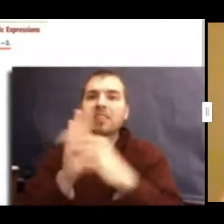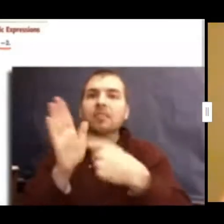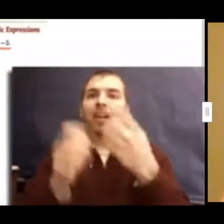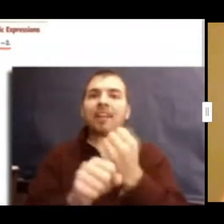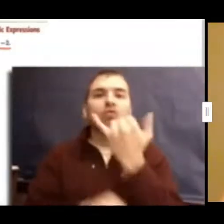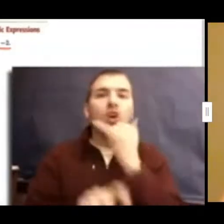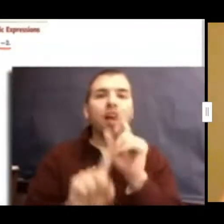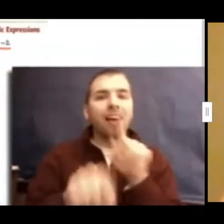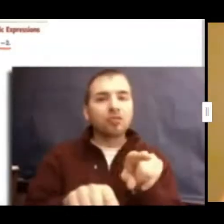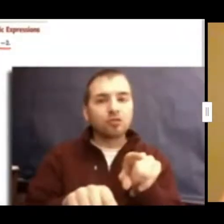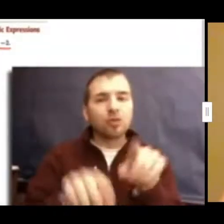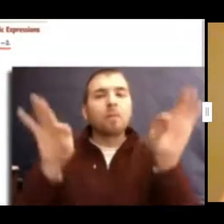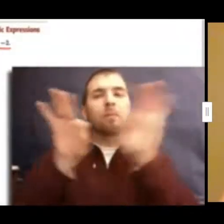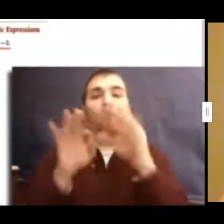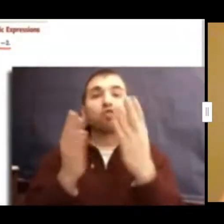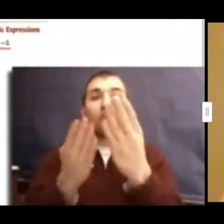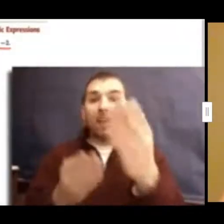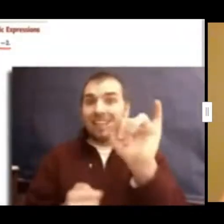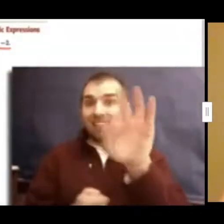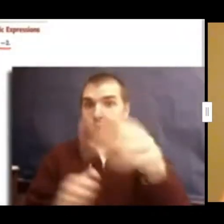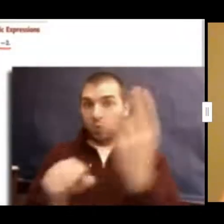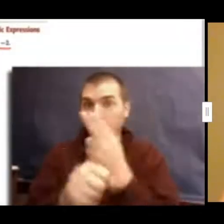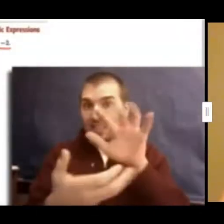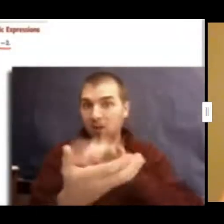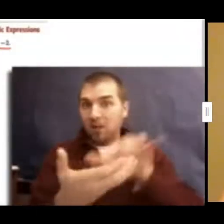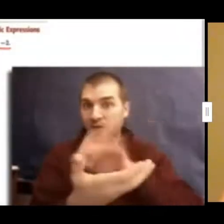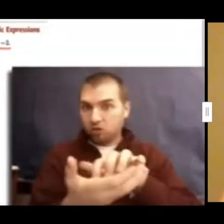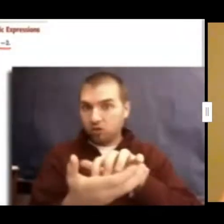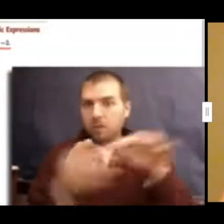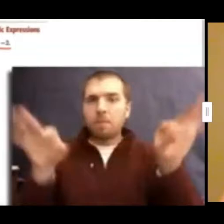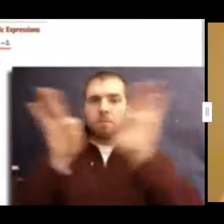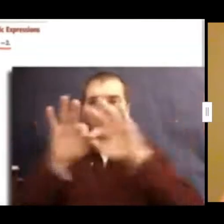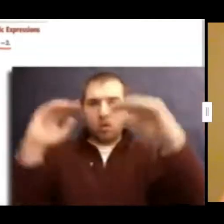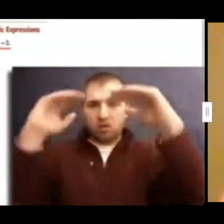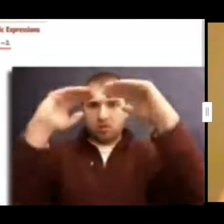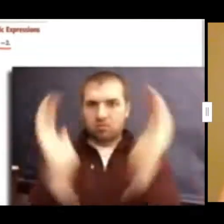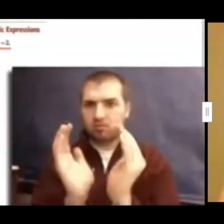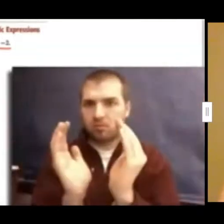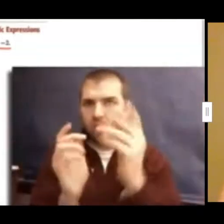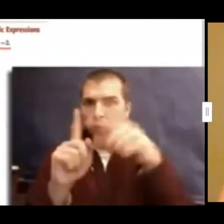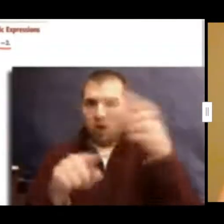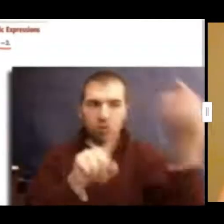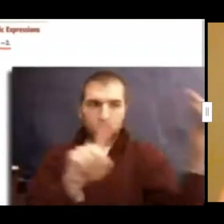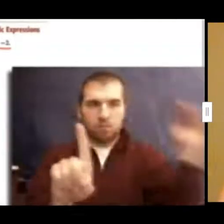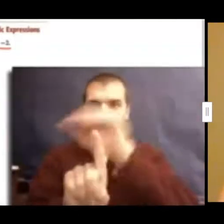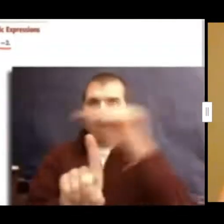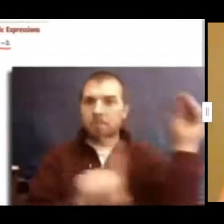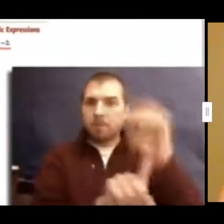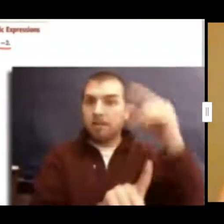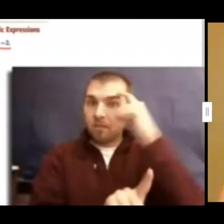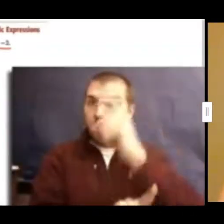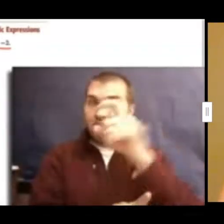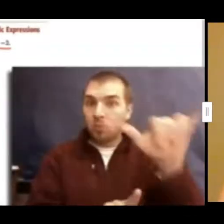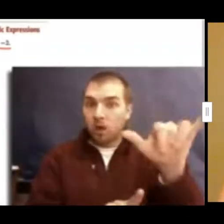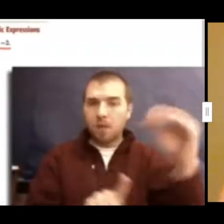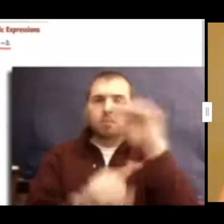it will take out that negative meaning and it will change your answer. So it makes it really easy for